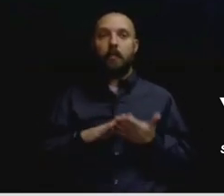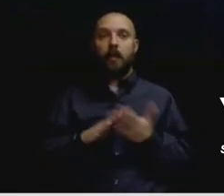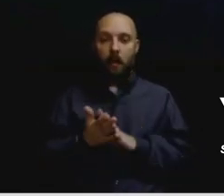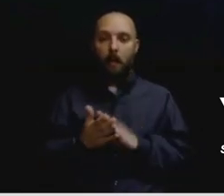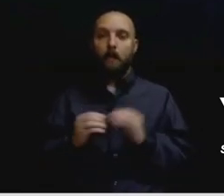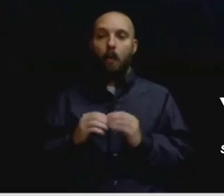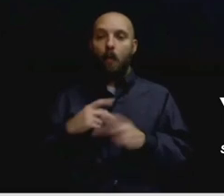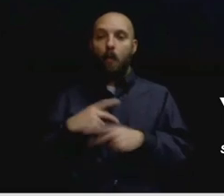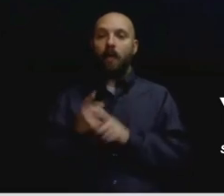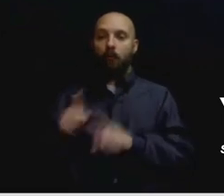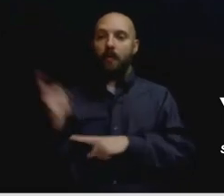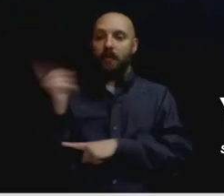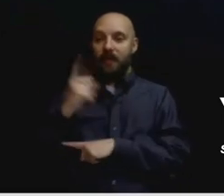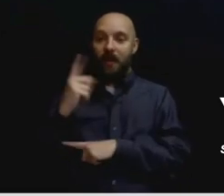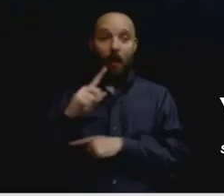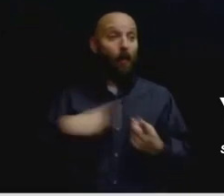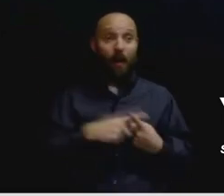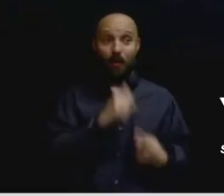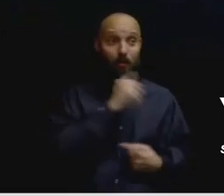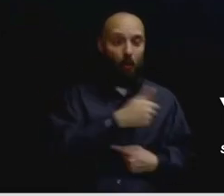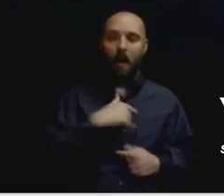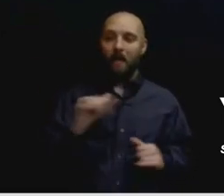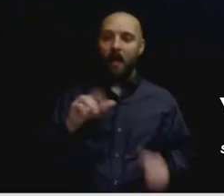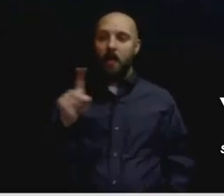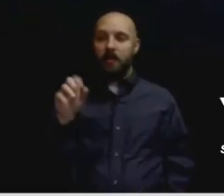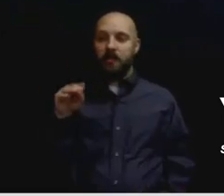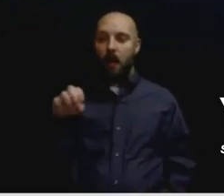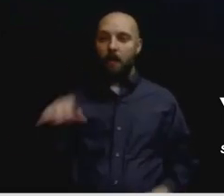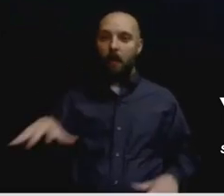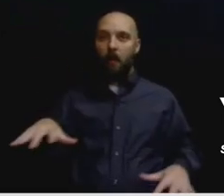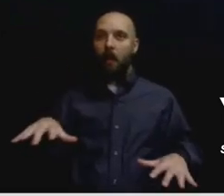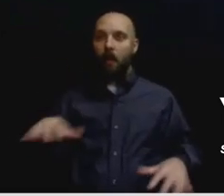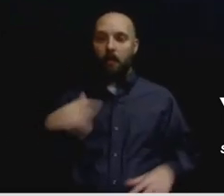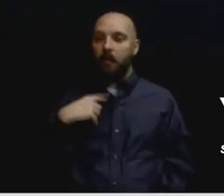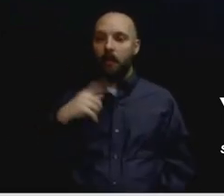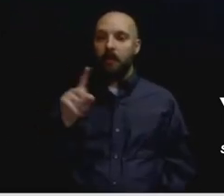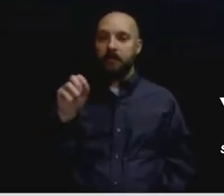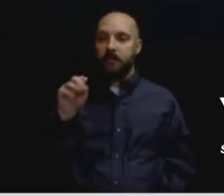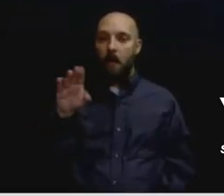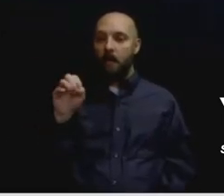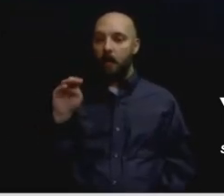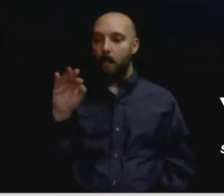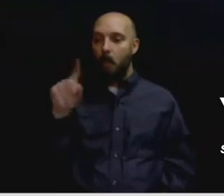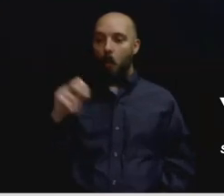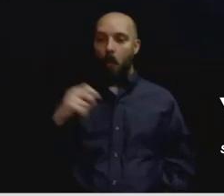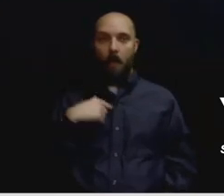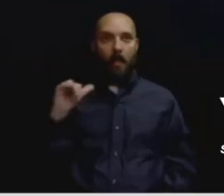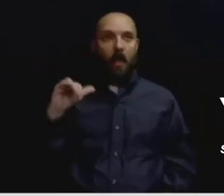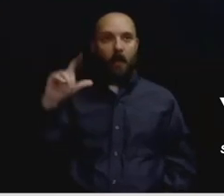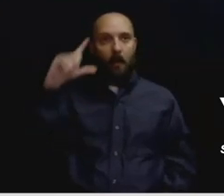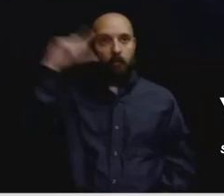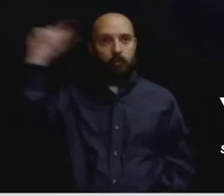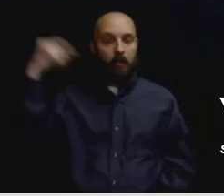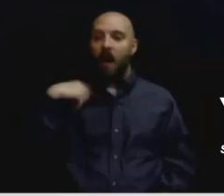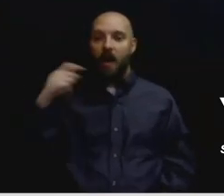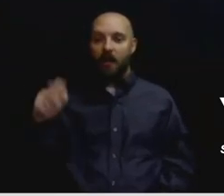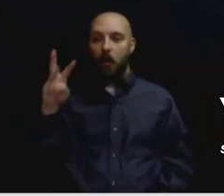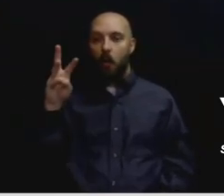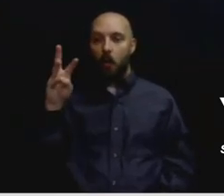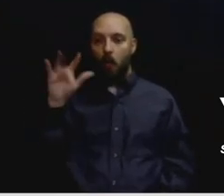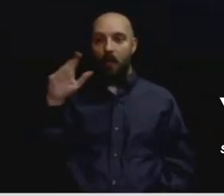the day. When I do not do it, I'm like a zombie. I call it zombie mode. I'm just really spaced out and I need William, my husband,